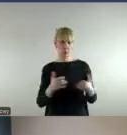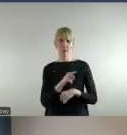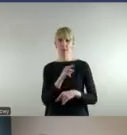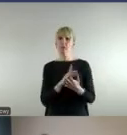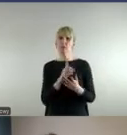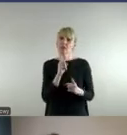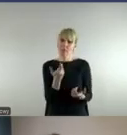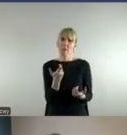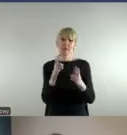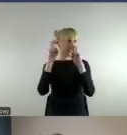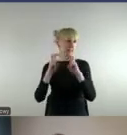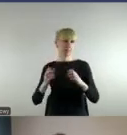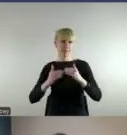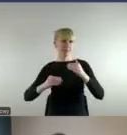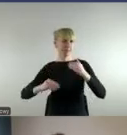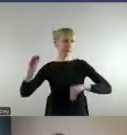we have them in our team.